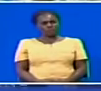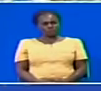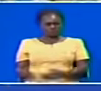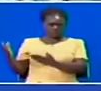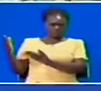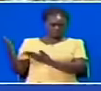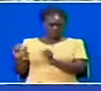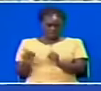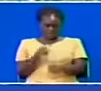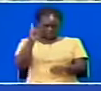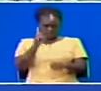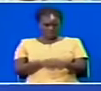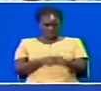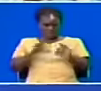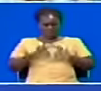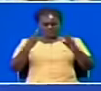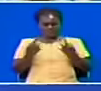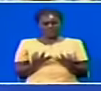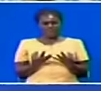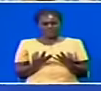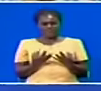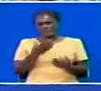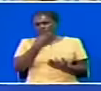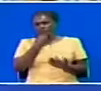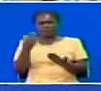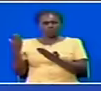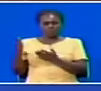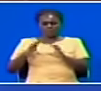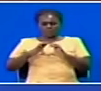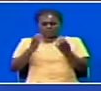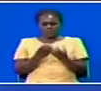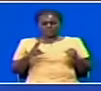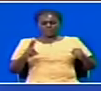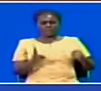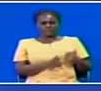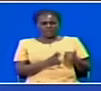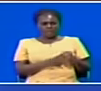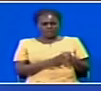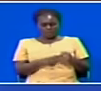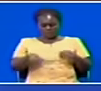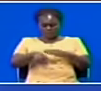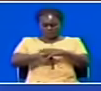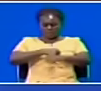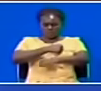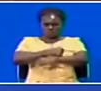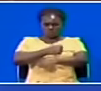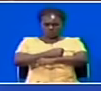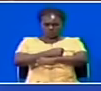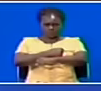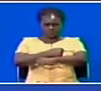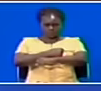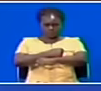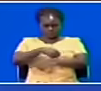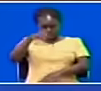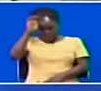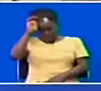This comes at a time that the family of Abdirahman Adan, a Standard 7 pupil from Mkoin Primary School in Kipsaos, Uasin